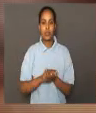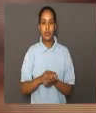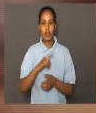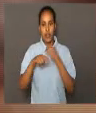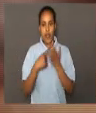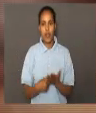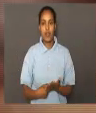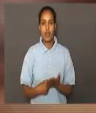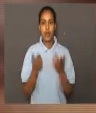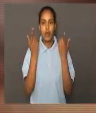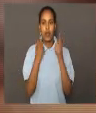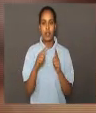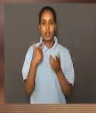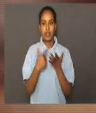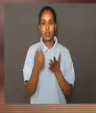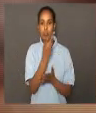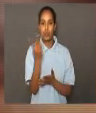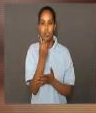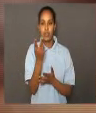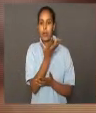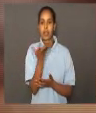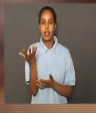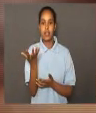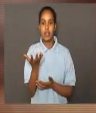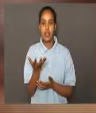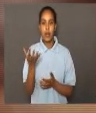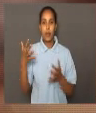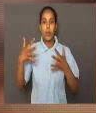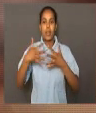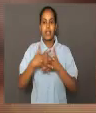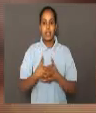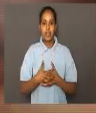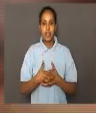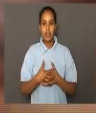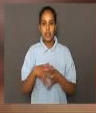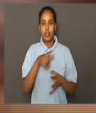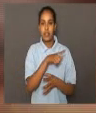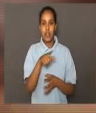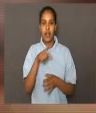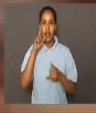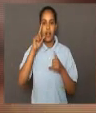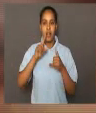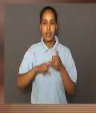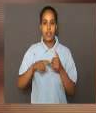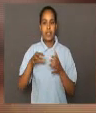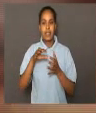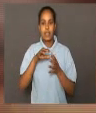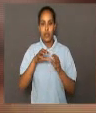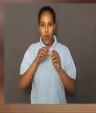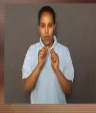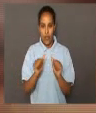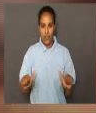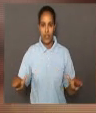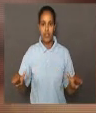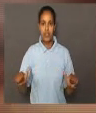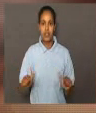Therefore, when these two substances mix, they readily dissolve.